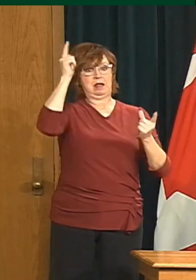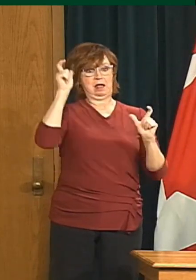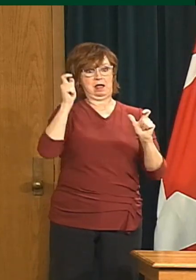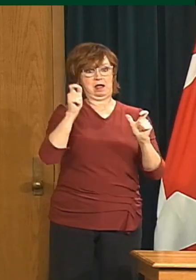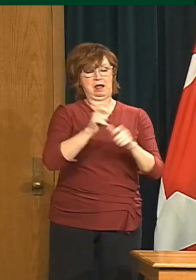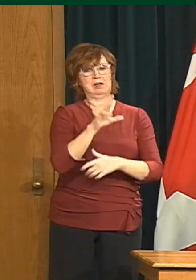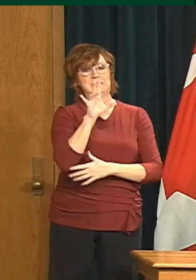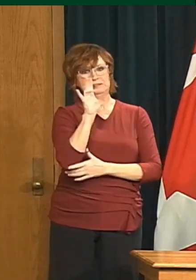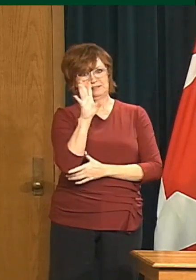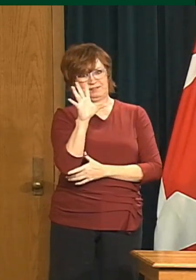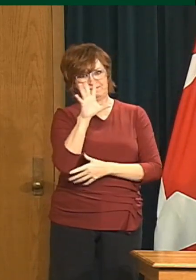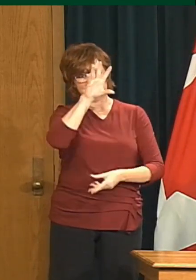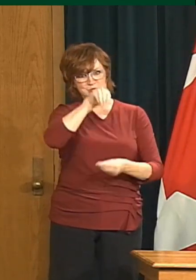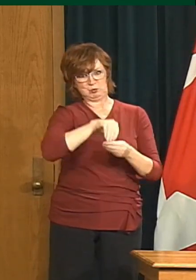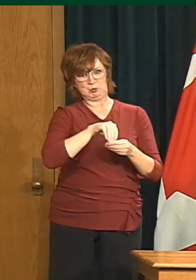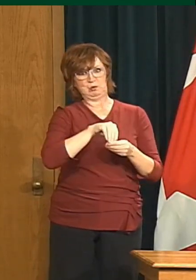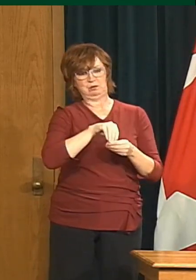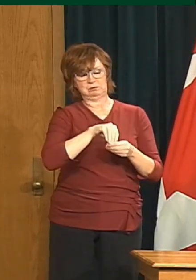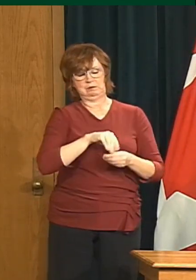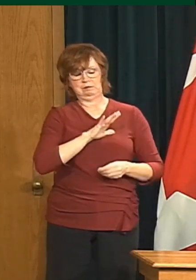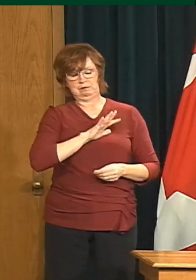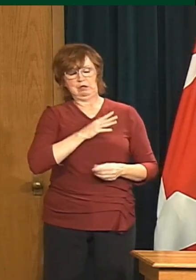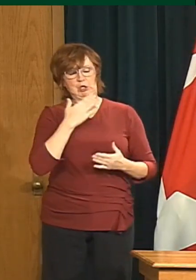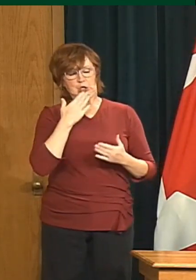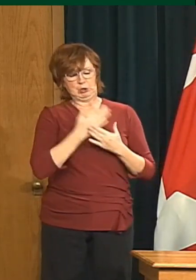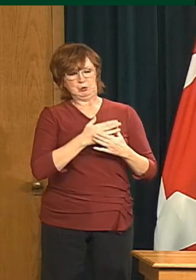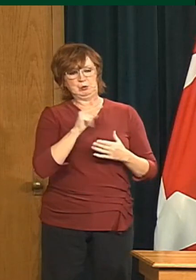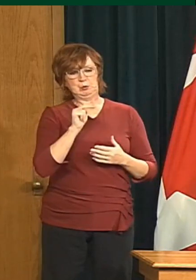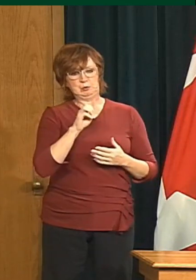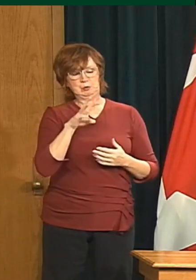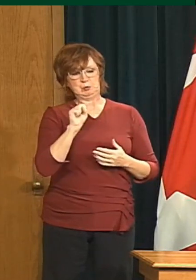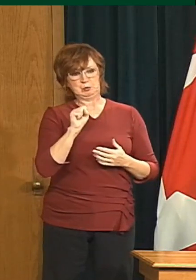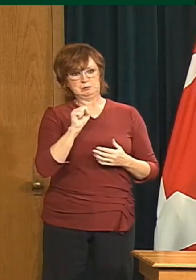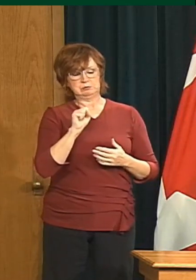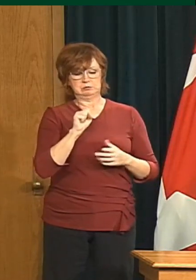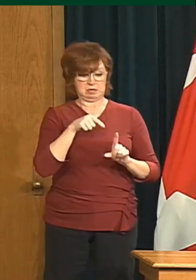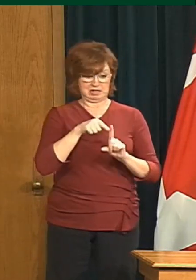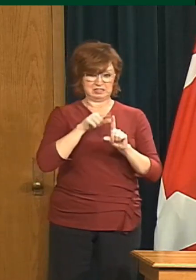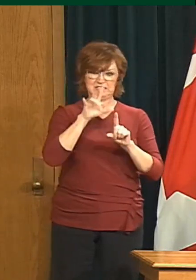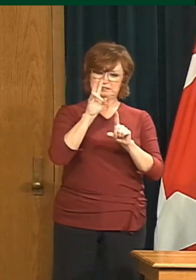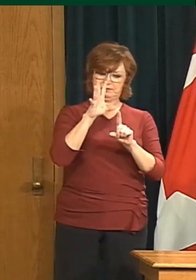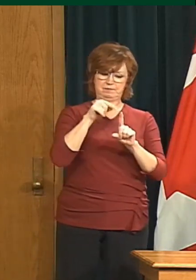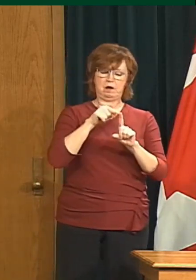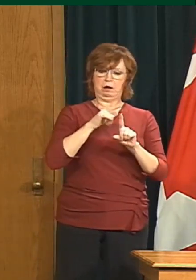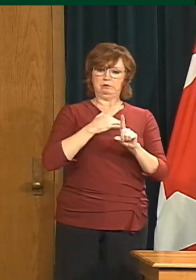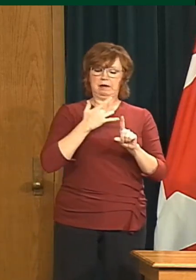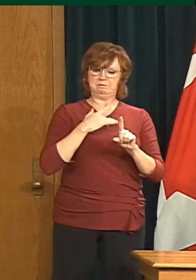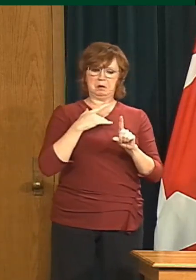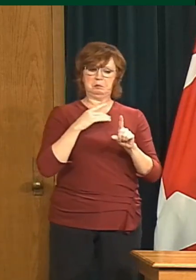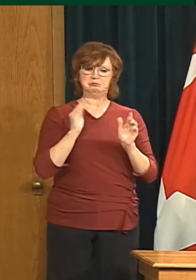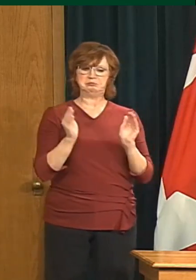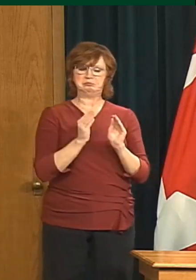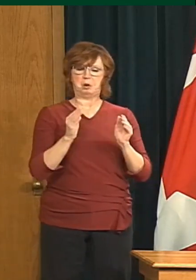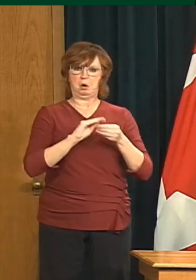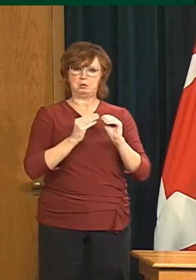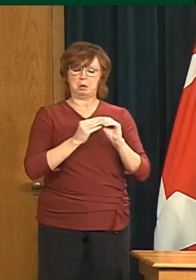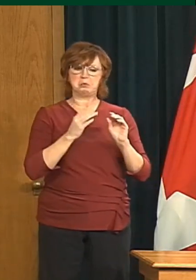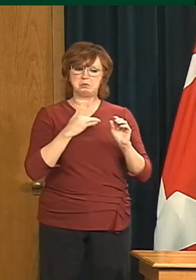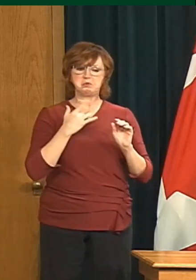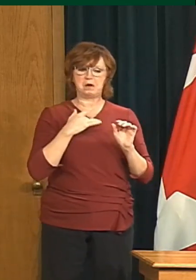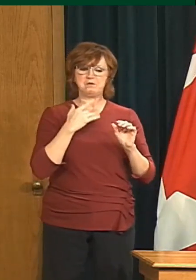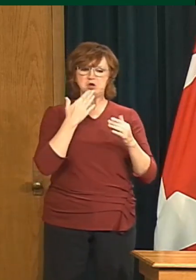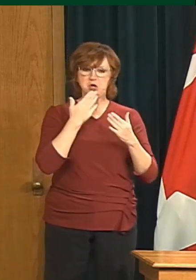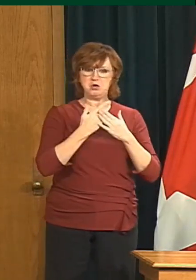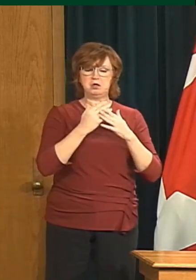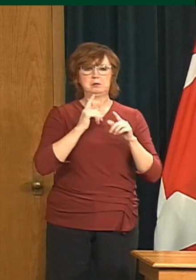good news. And I should note that while our numbers are very low, we can probably still expect some localized outbreaks from